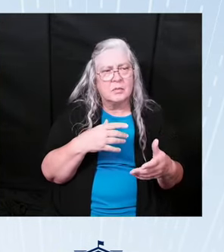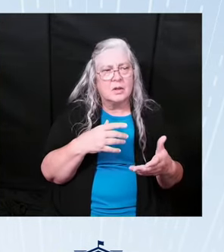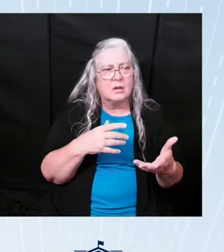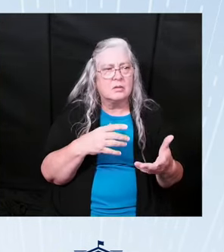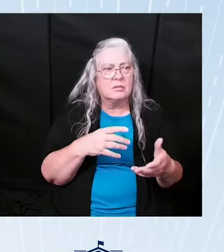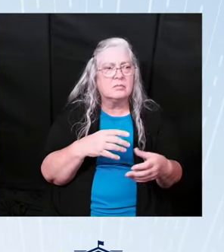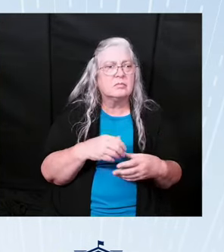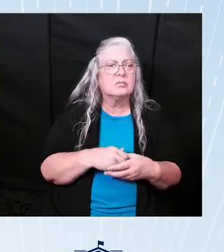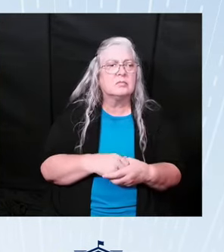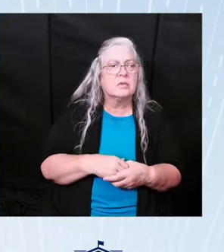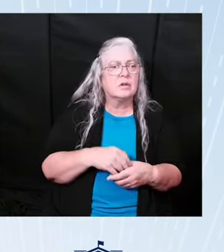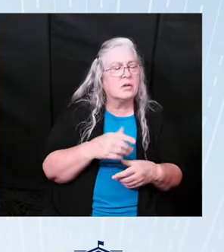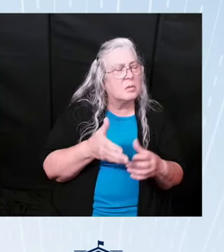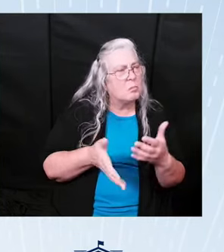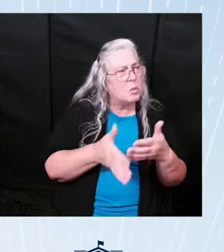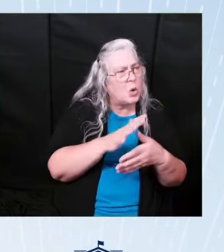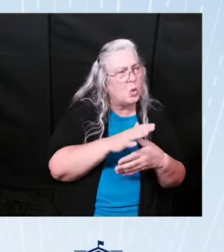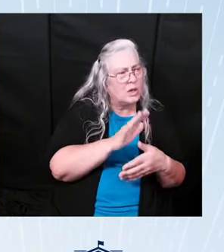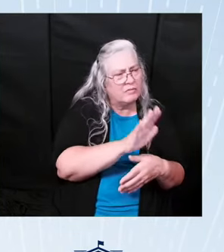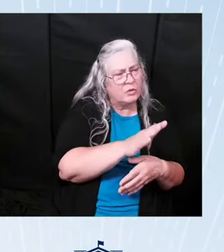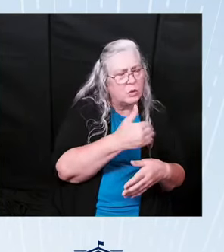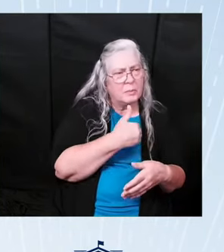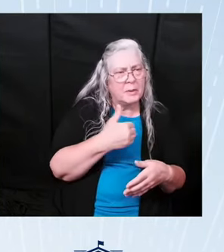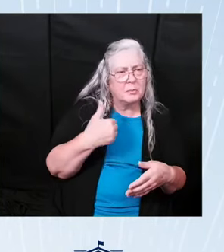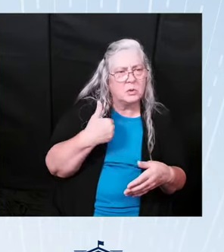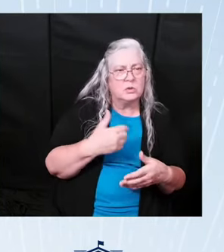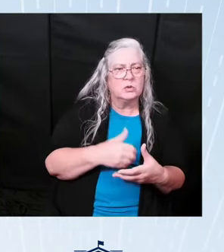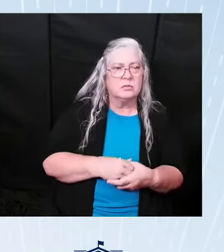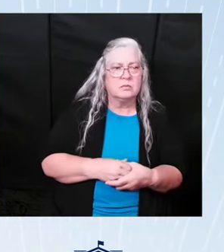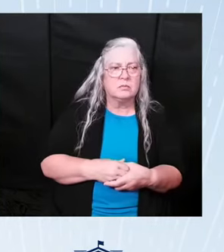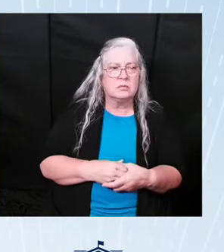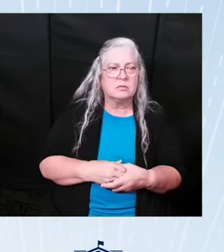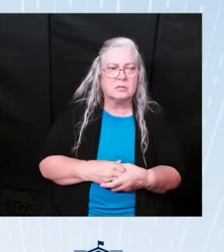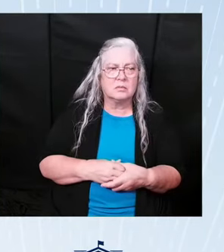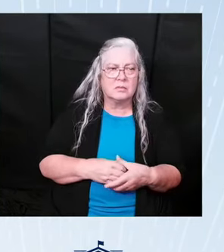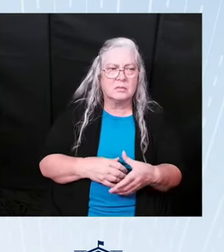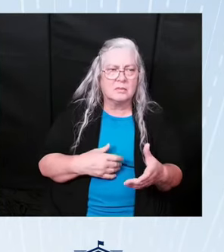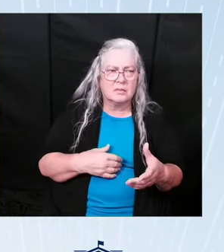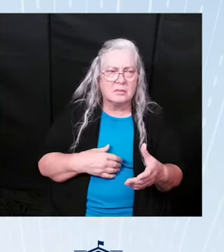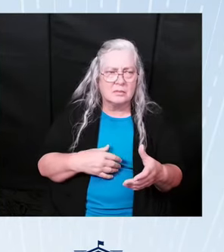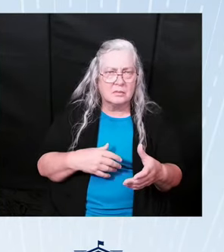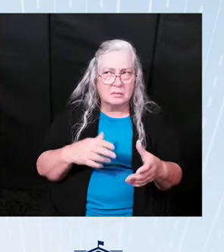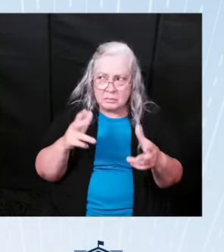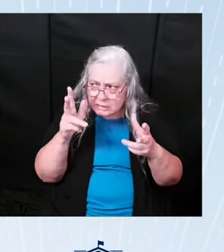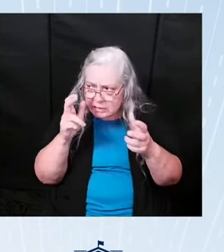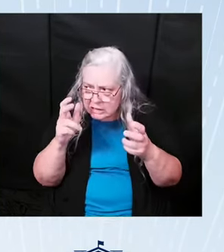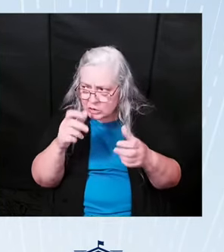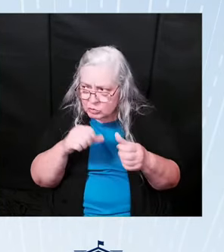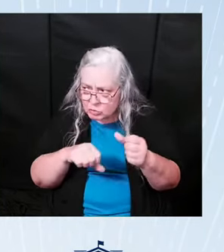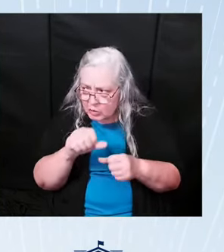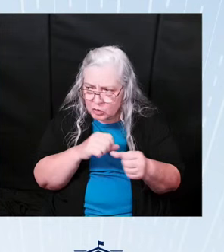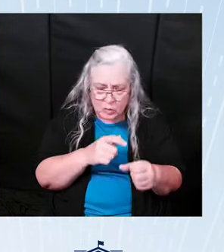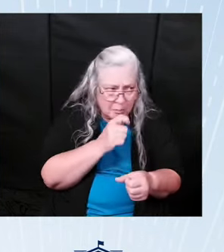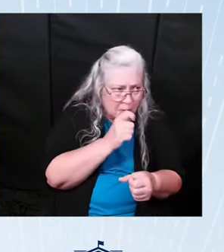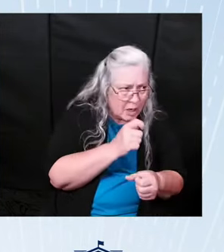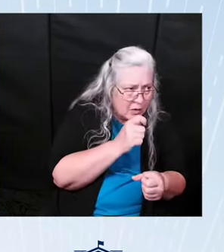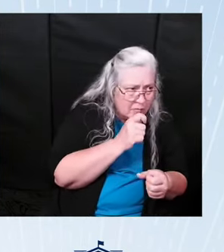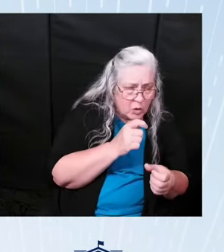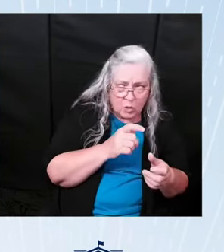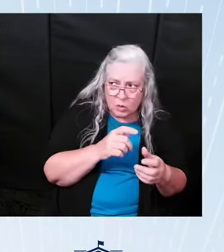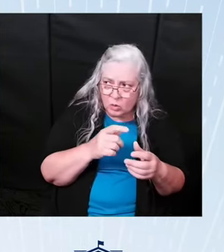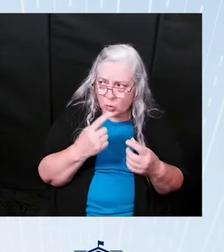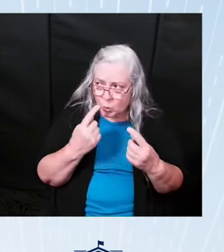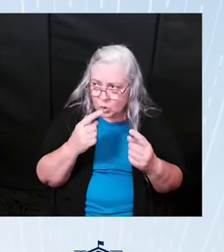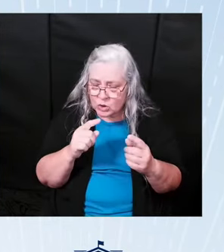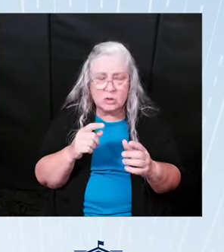Microphone check. There we go. Can everyone hear me okay? Yes, okay. So first of all, happy Thursday, everyone. It's a pleasure to be here with